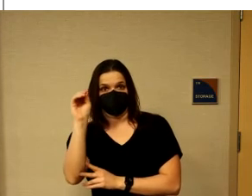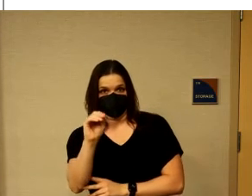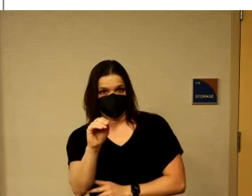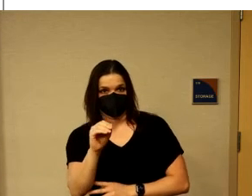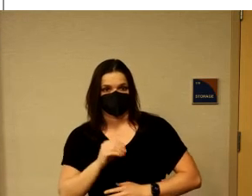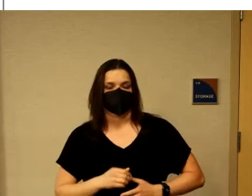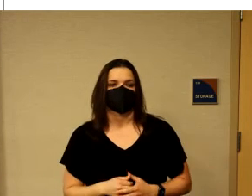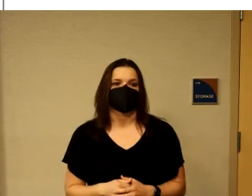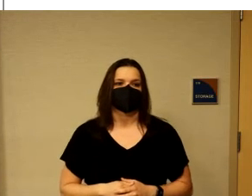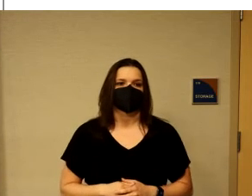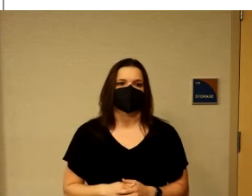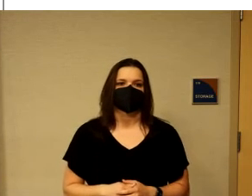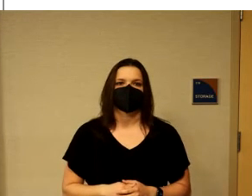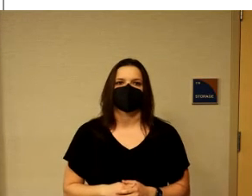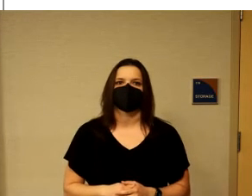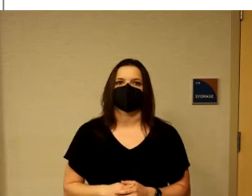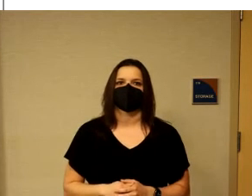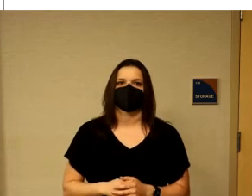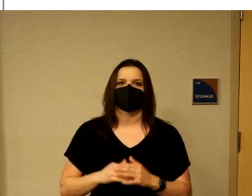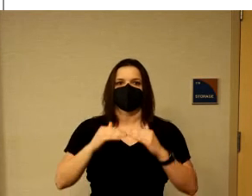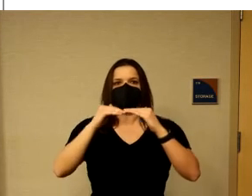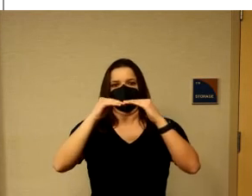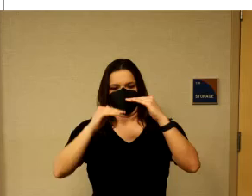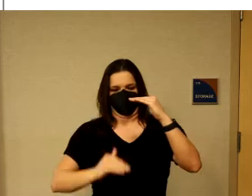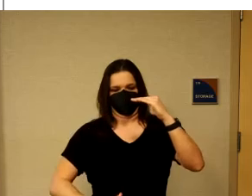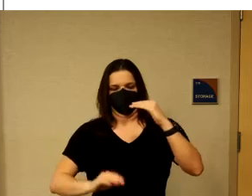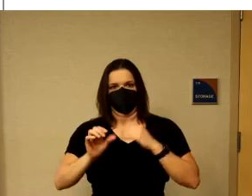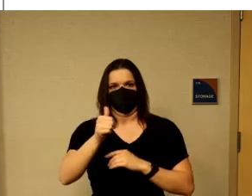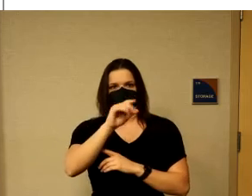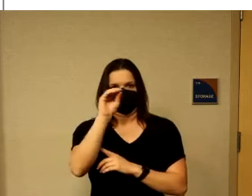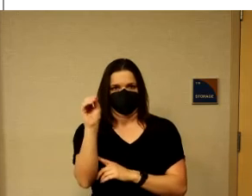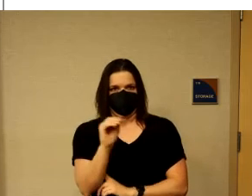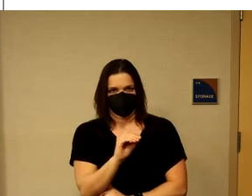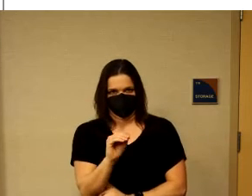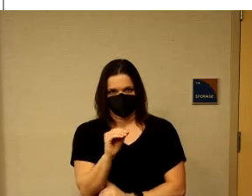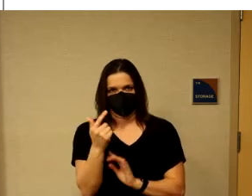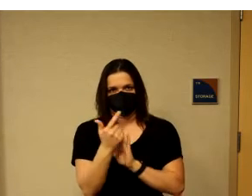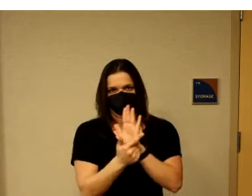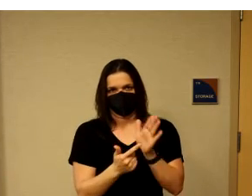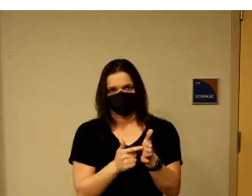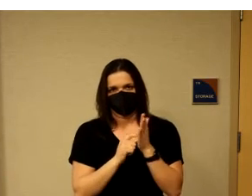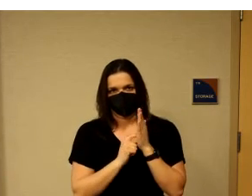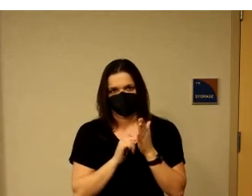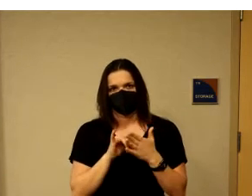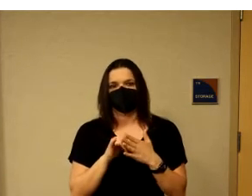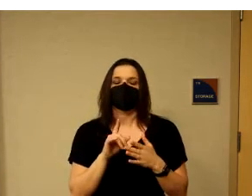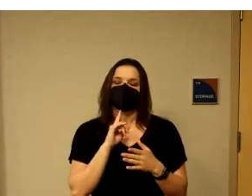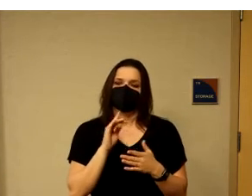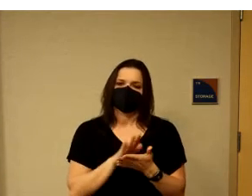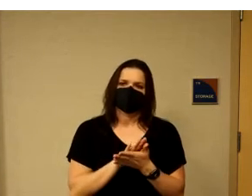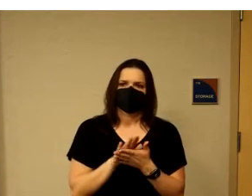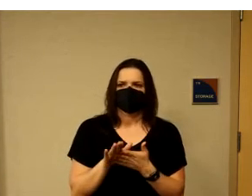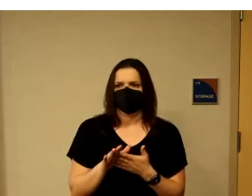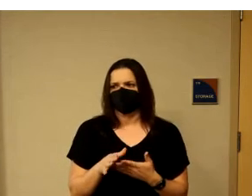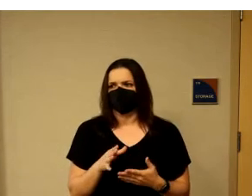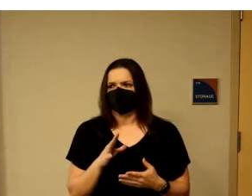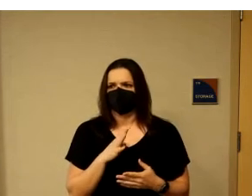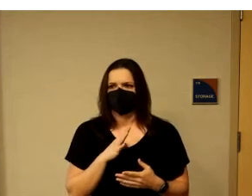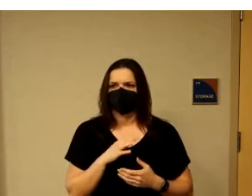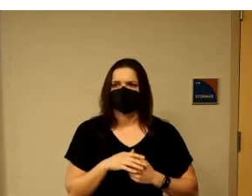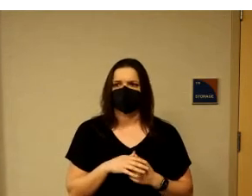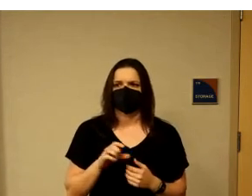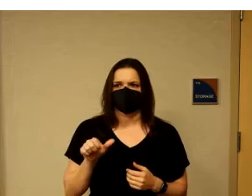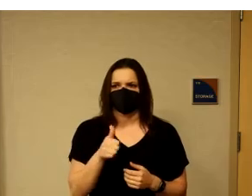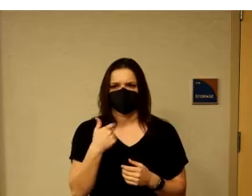2.29%. So it's way under the 10% by the law requires. So that's pretty decent. That's the other thing